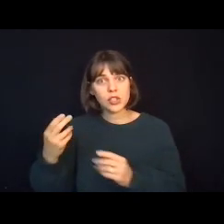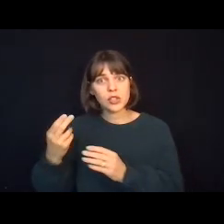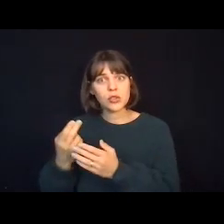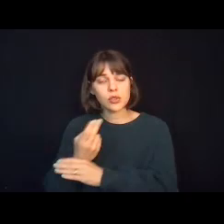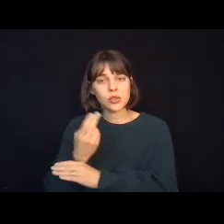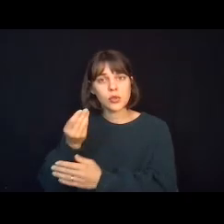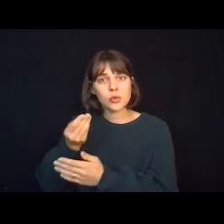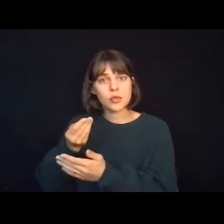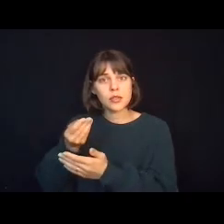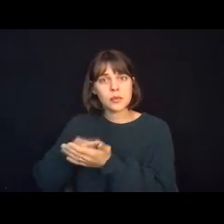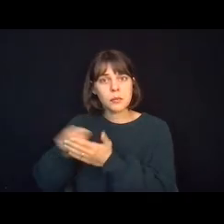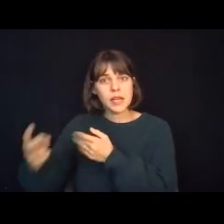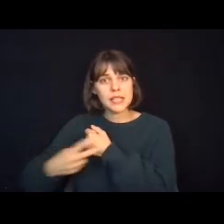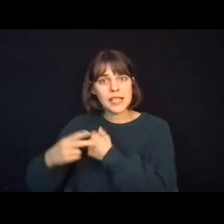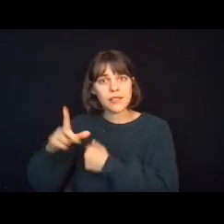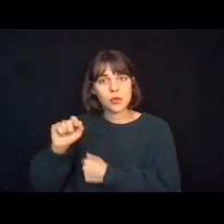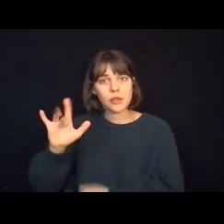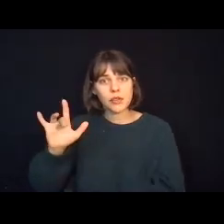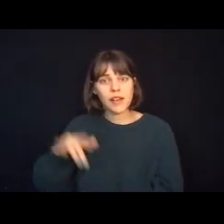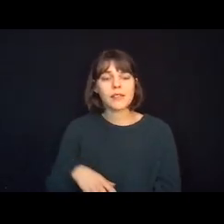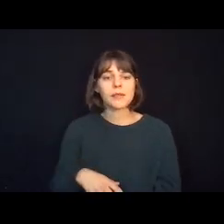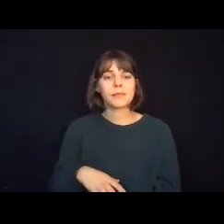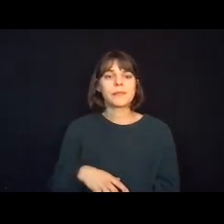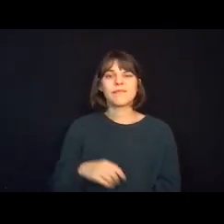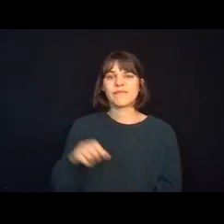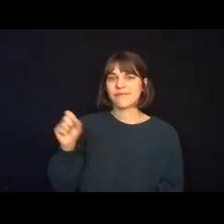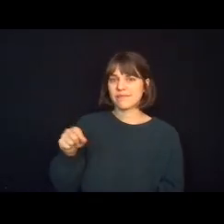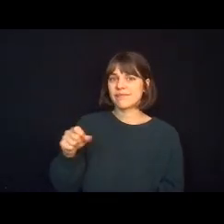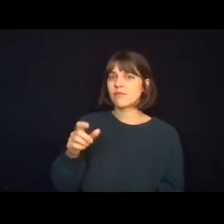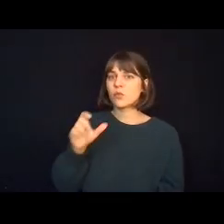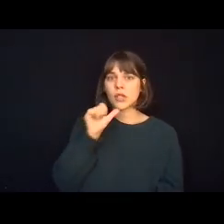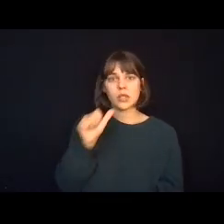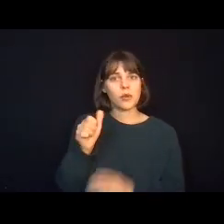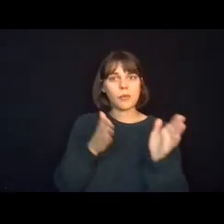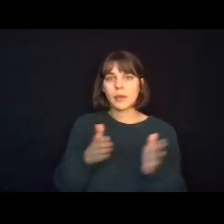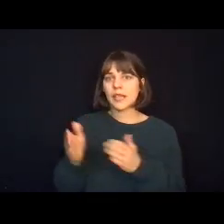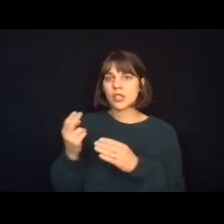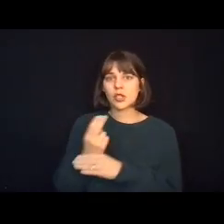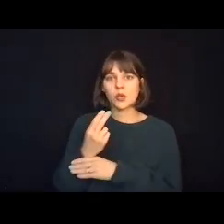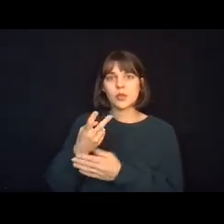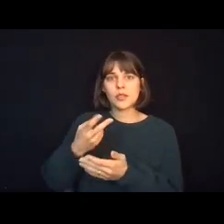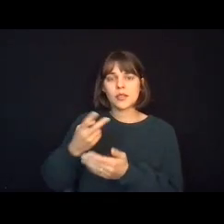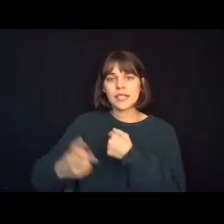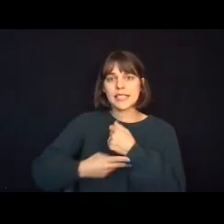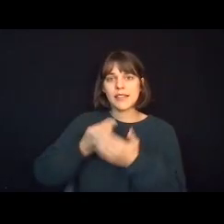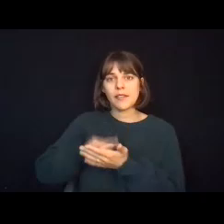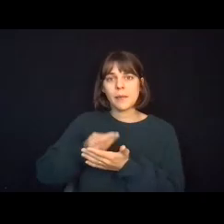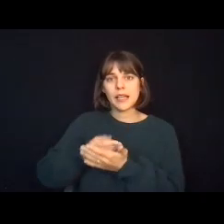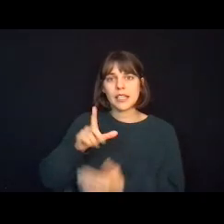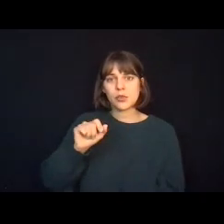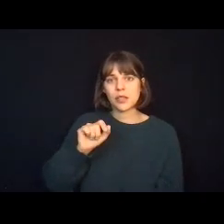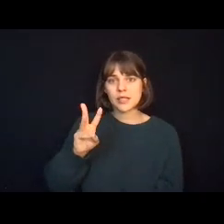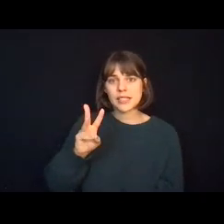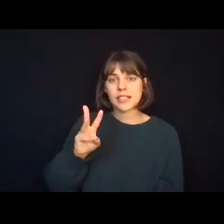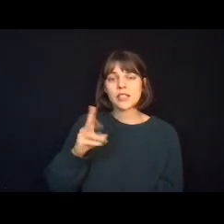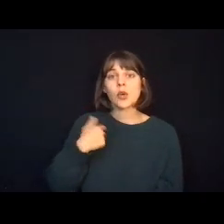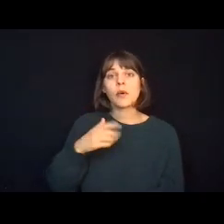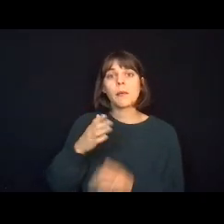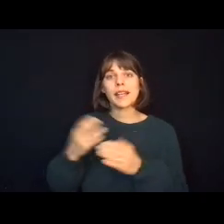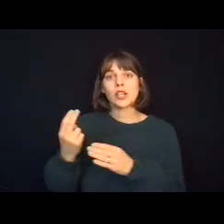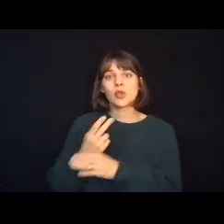not budgeted to use any reserves in 2026. We don't have any plan to use reserves until next year in